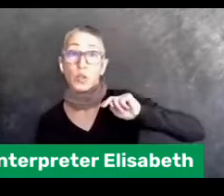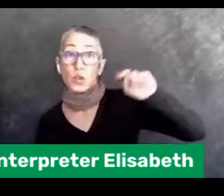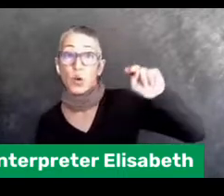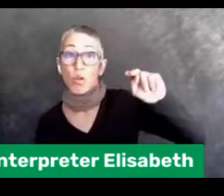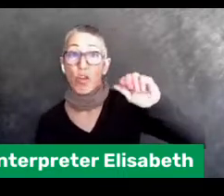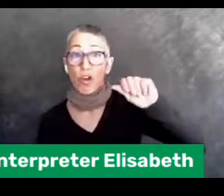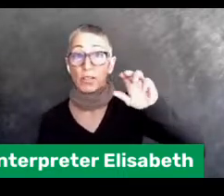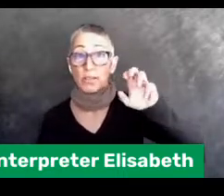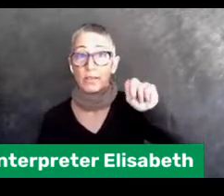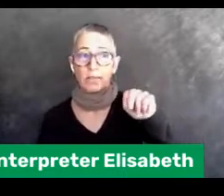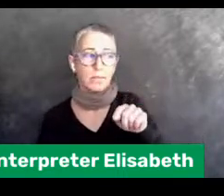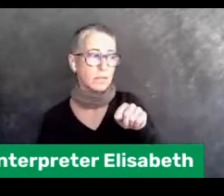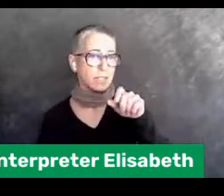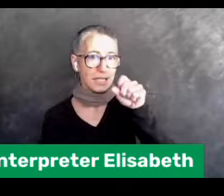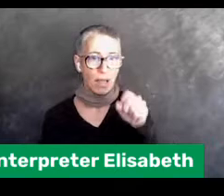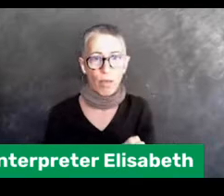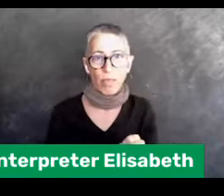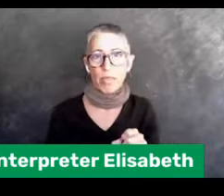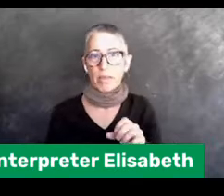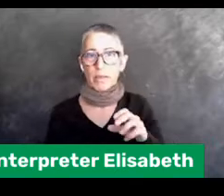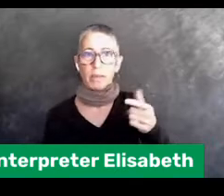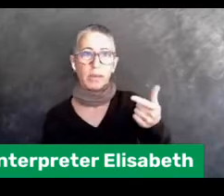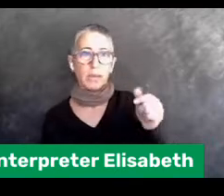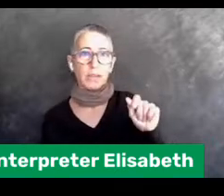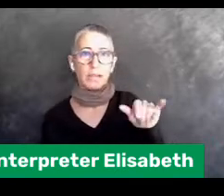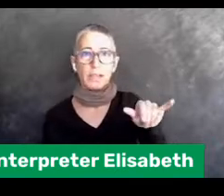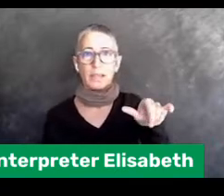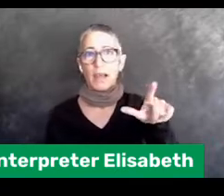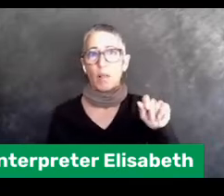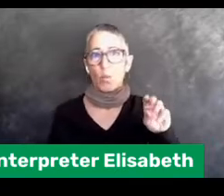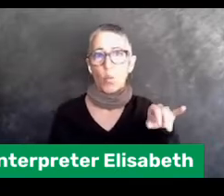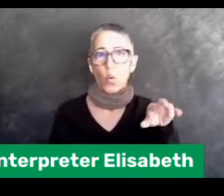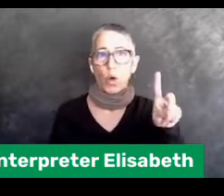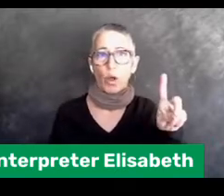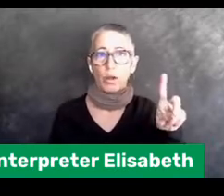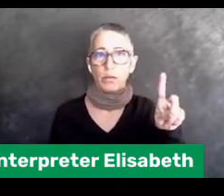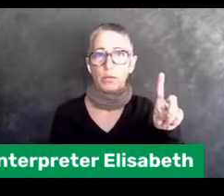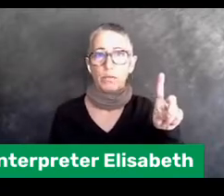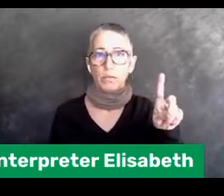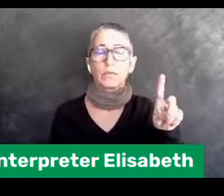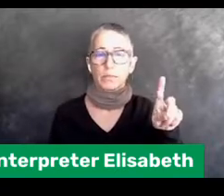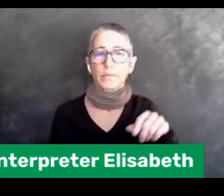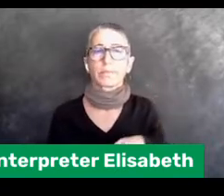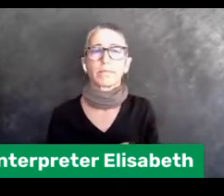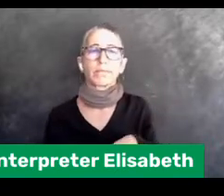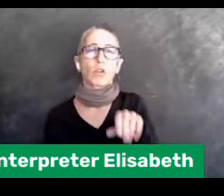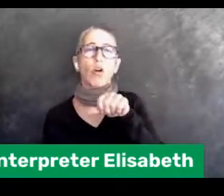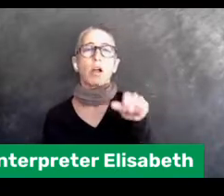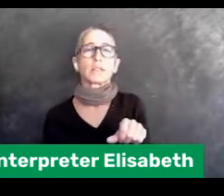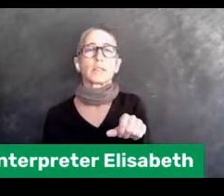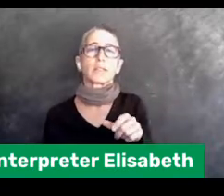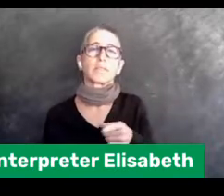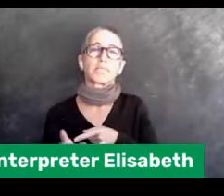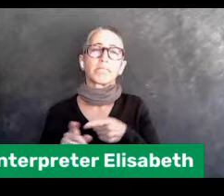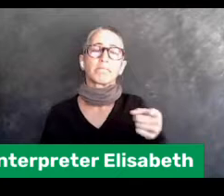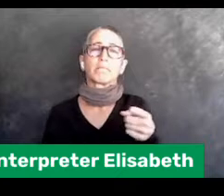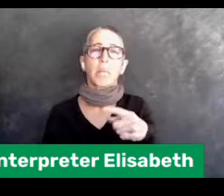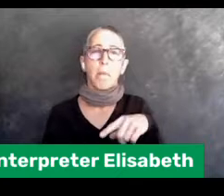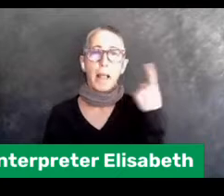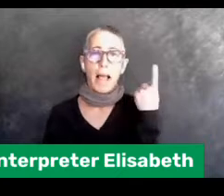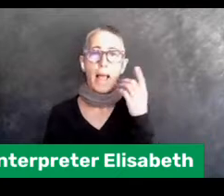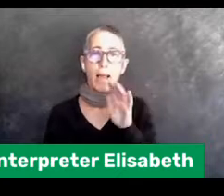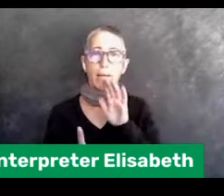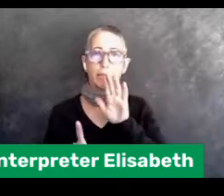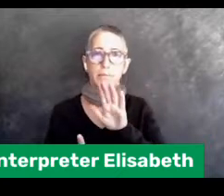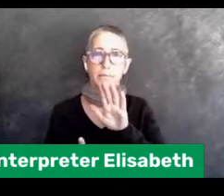Austin, Galewood, and others which is uniquely connected. Austin is a predominantly Black neighborhood. However, according